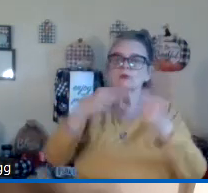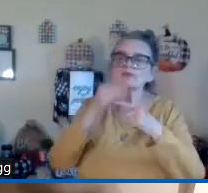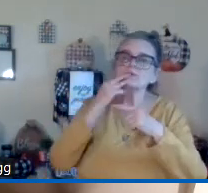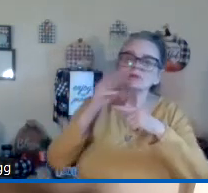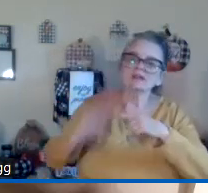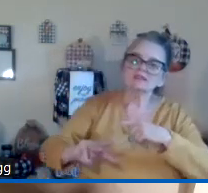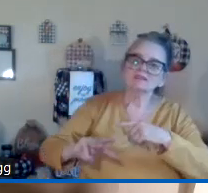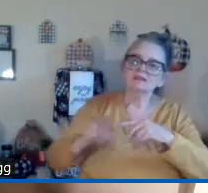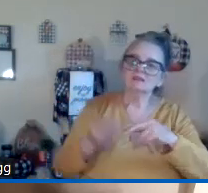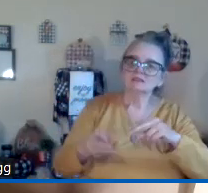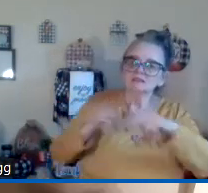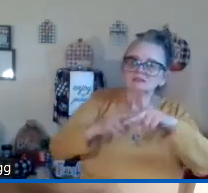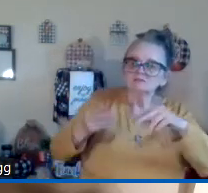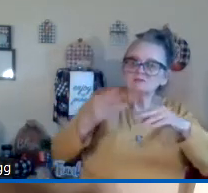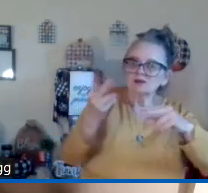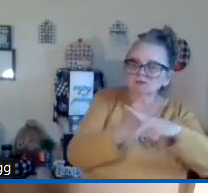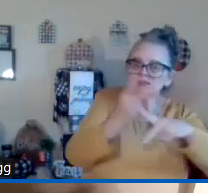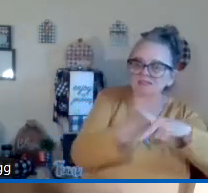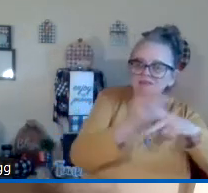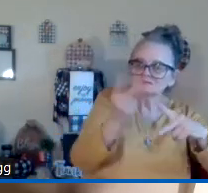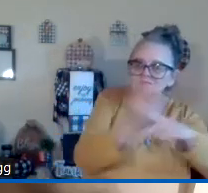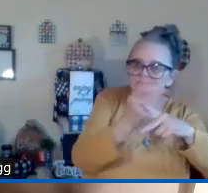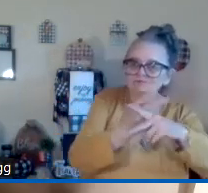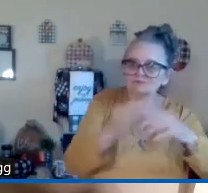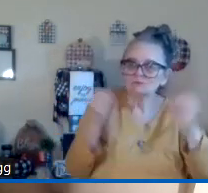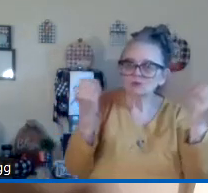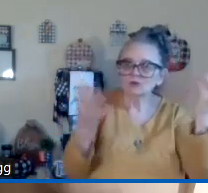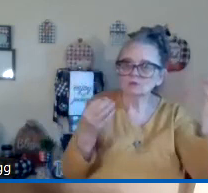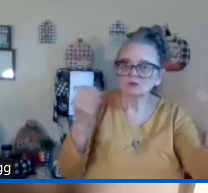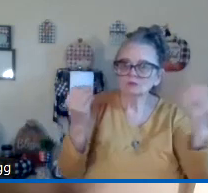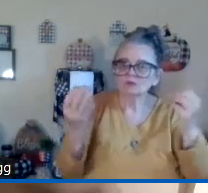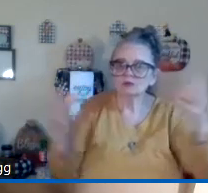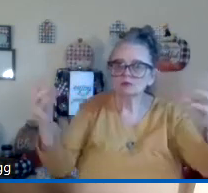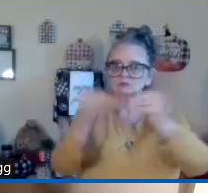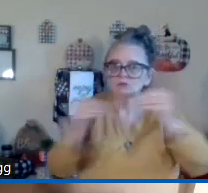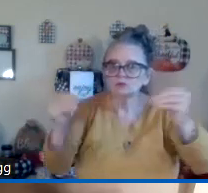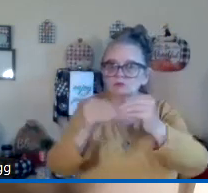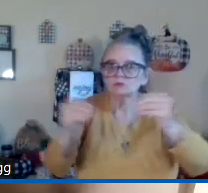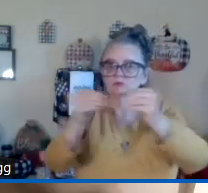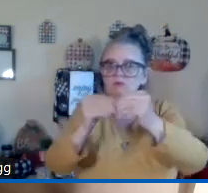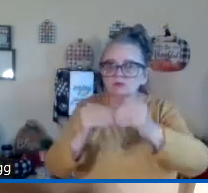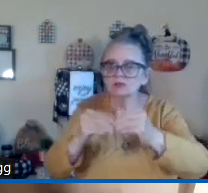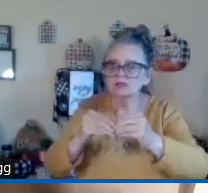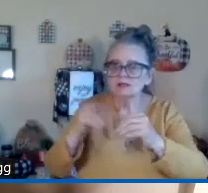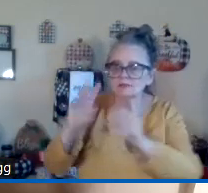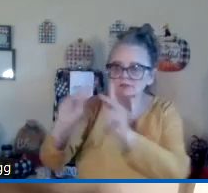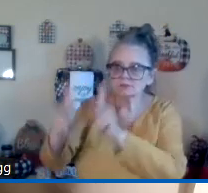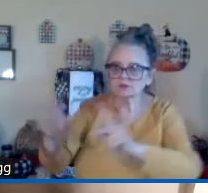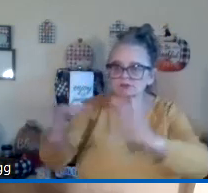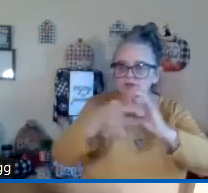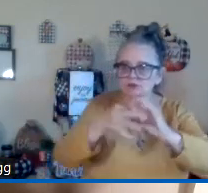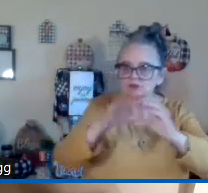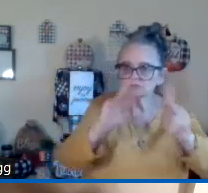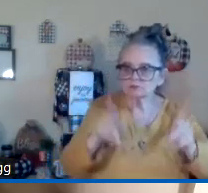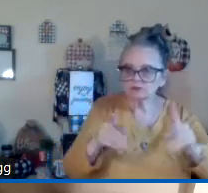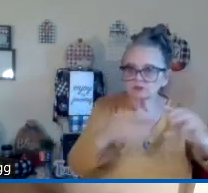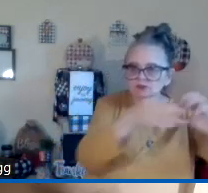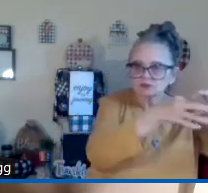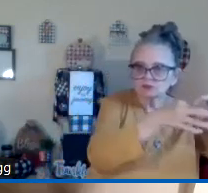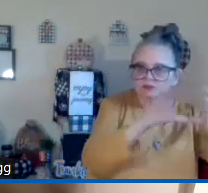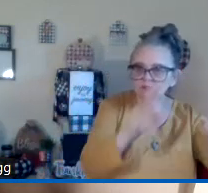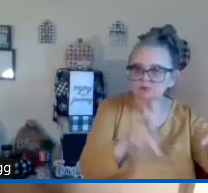honesty, and continue in the ways of God, then we don't have to worry about that pit of hell.